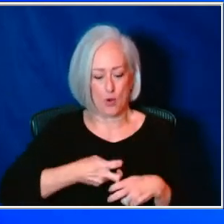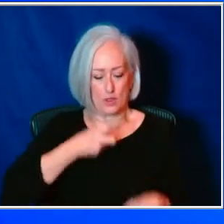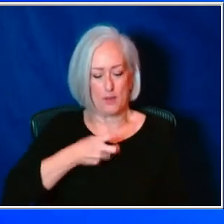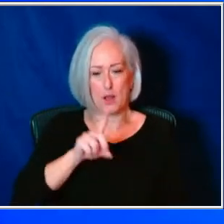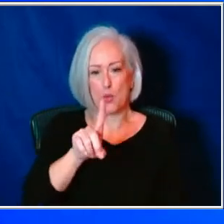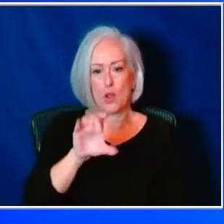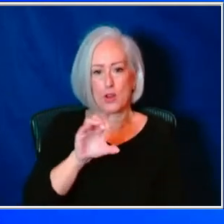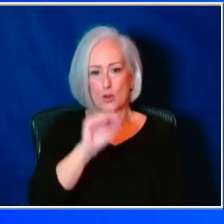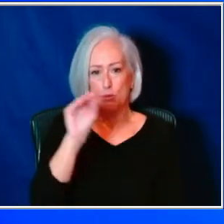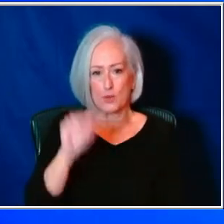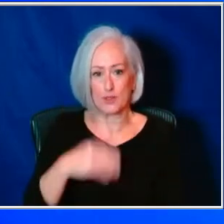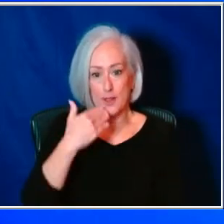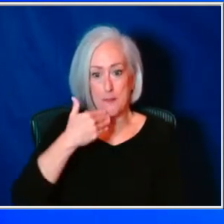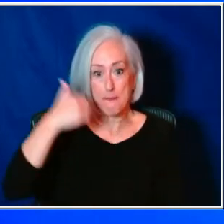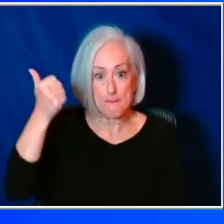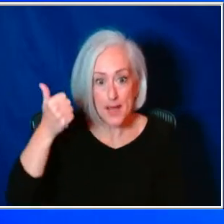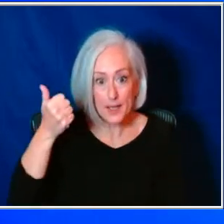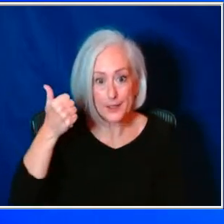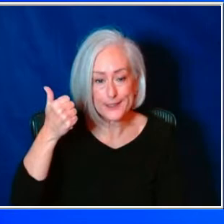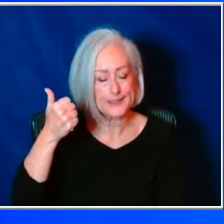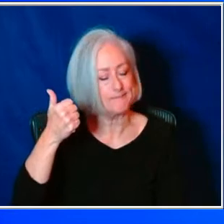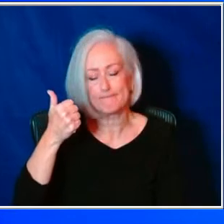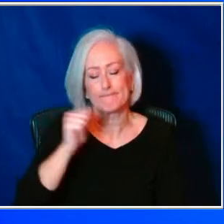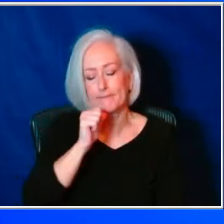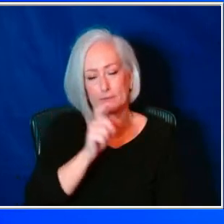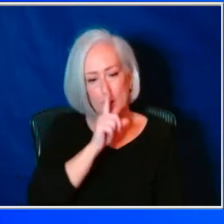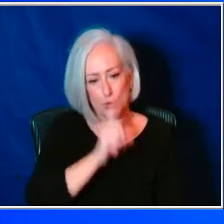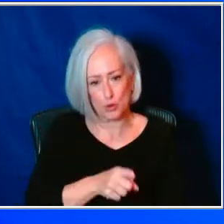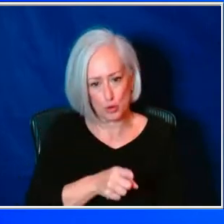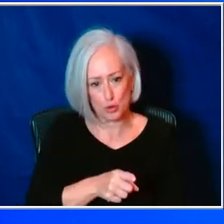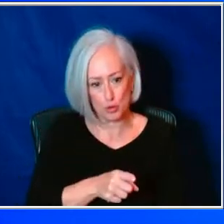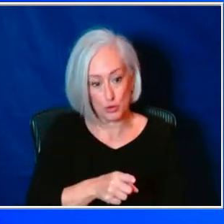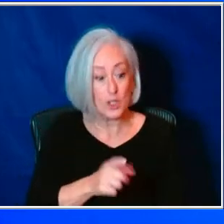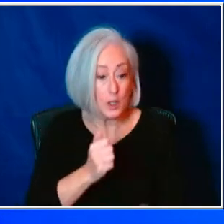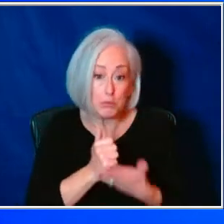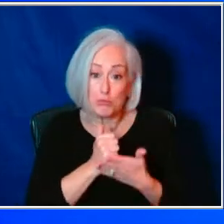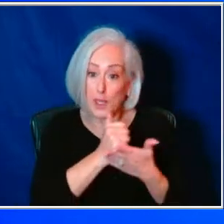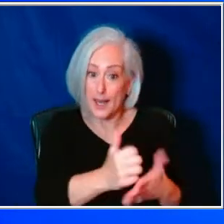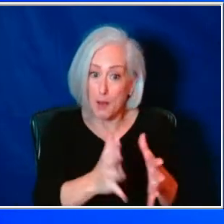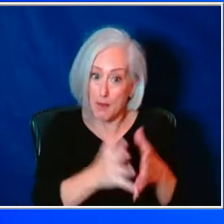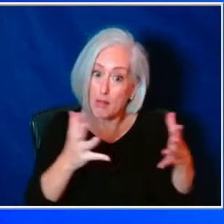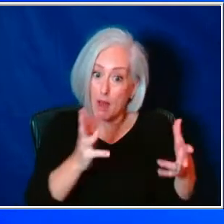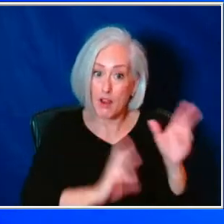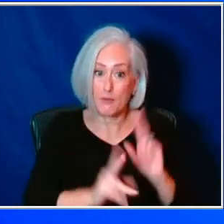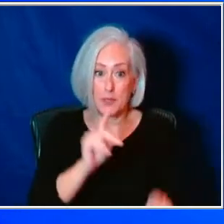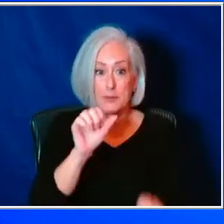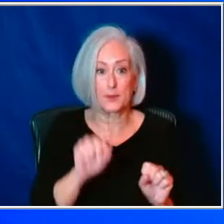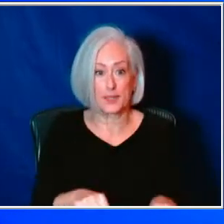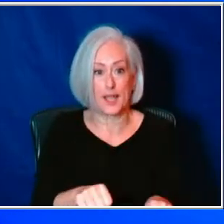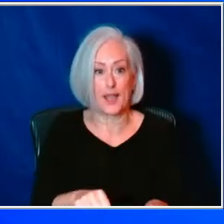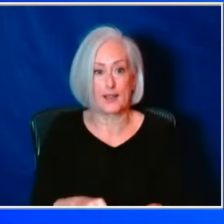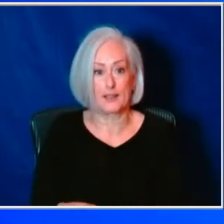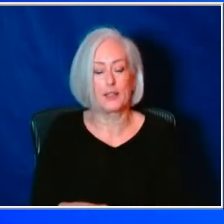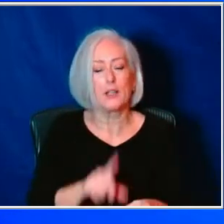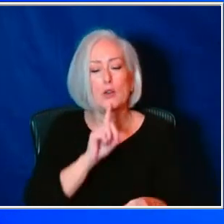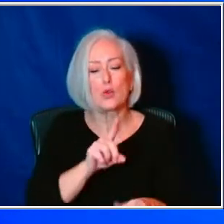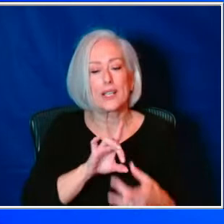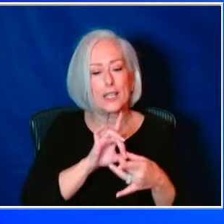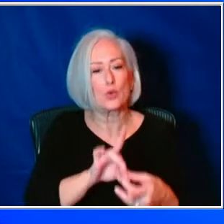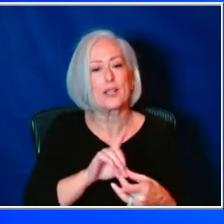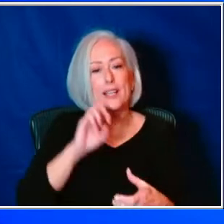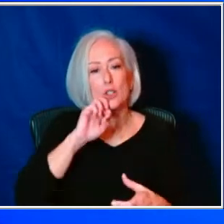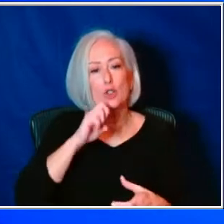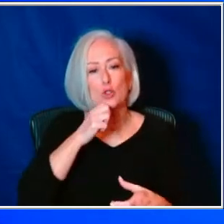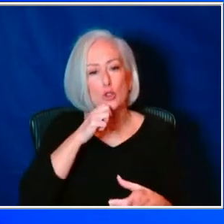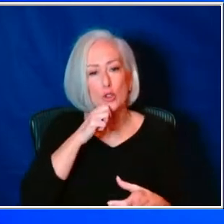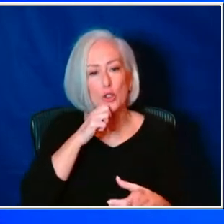be not the case for everyone. I do think that we can help a lot of folks. So I think if we're talking about nerves that are being pinched, we're typically trying to take the pressure